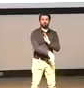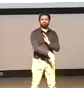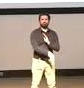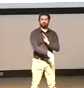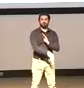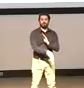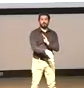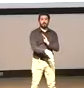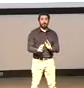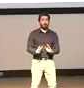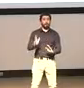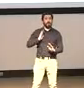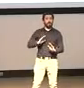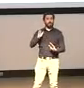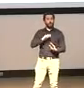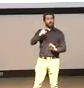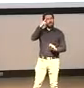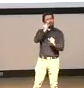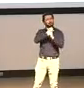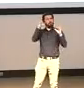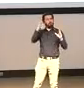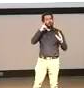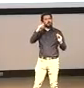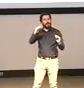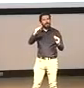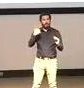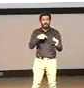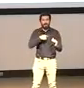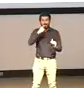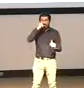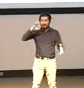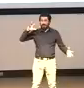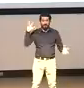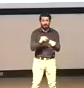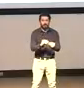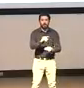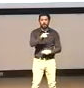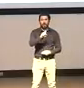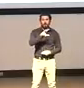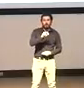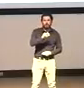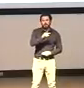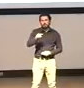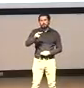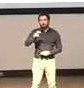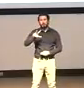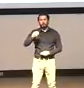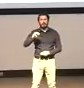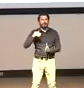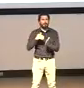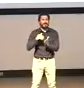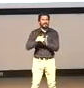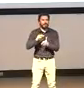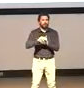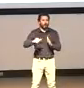that time, the health system was expected to lose between $130 and $230 million for fiscal